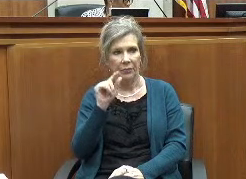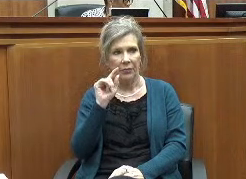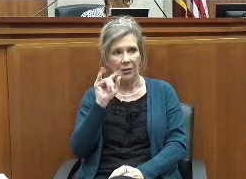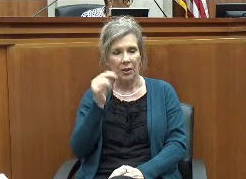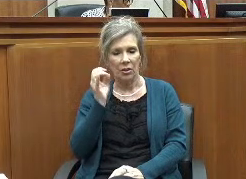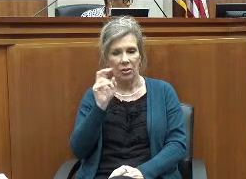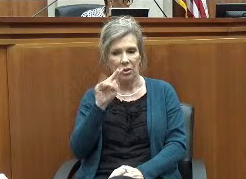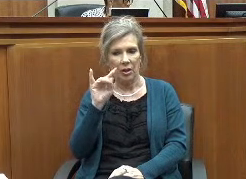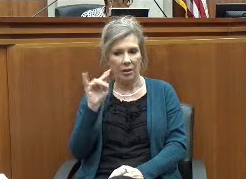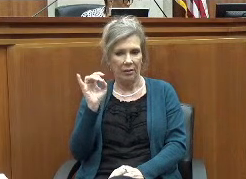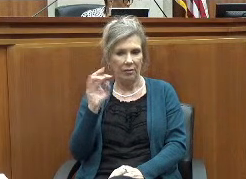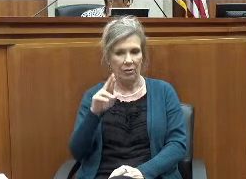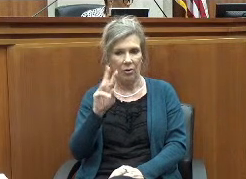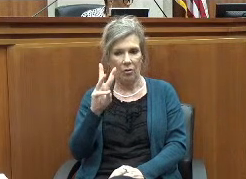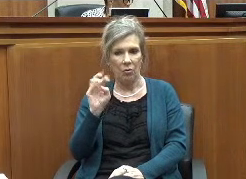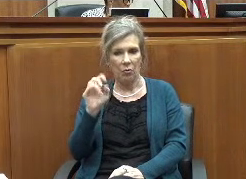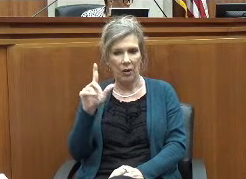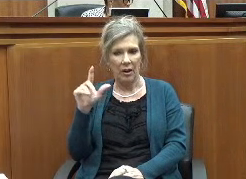Jennifer Wells,